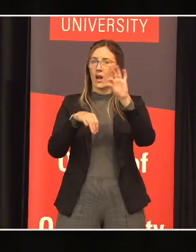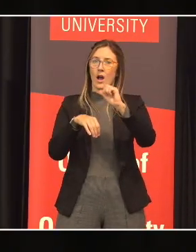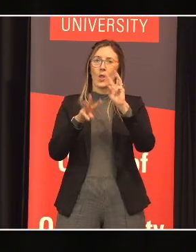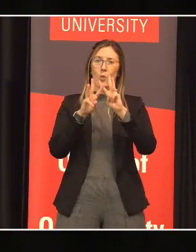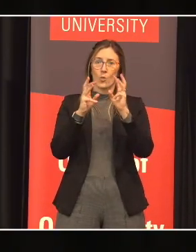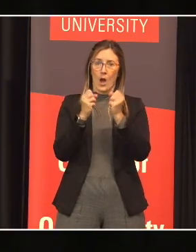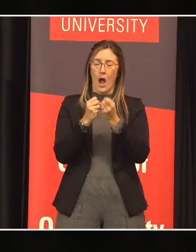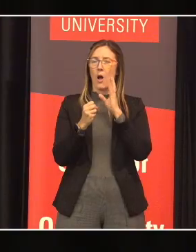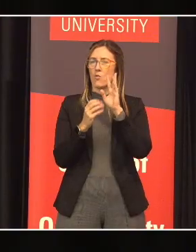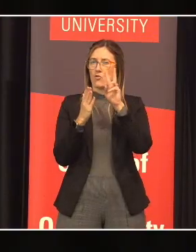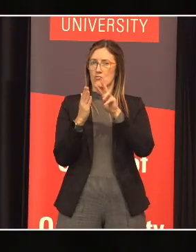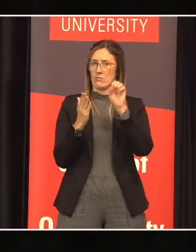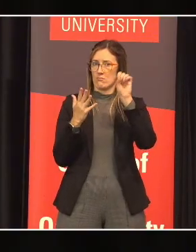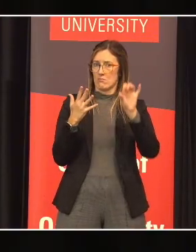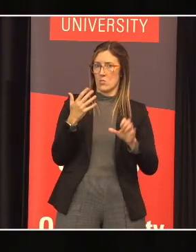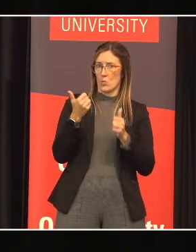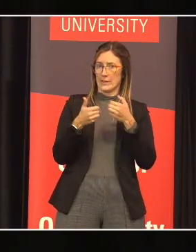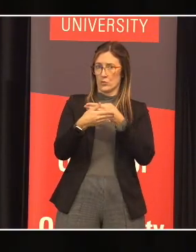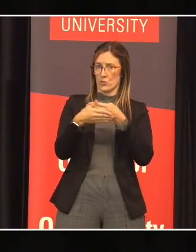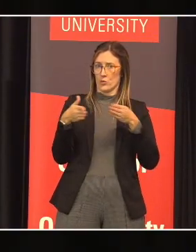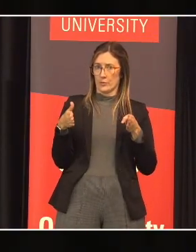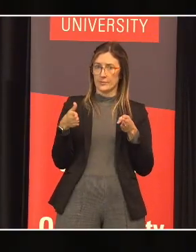out what rooms you're going to, okay?